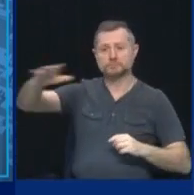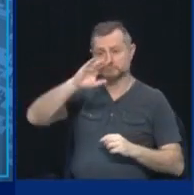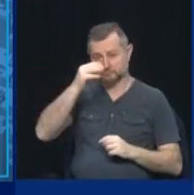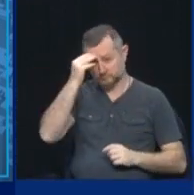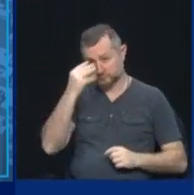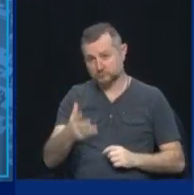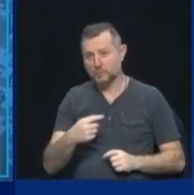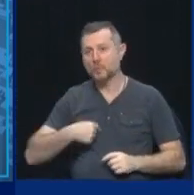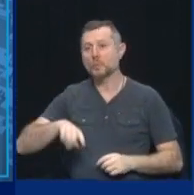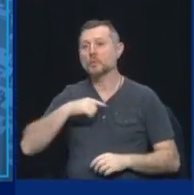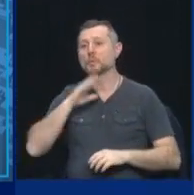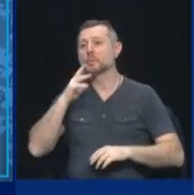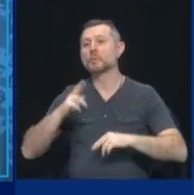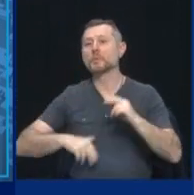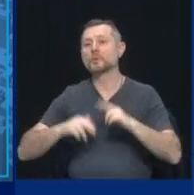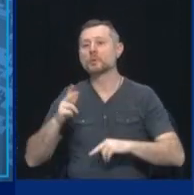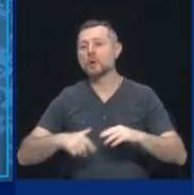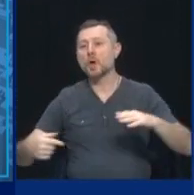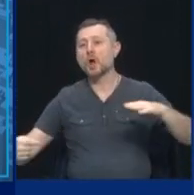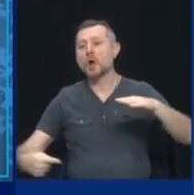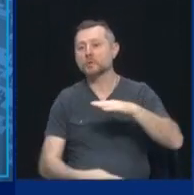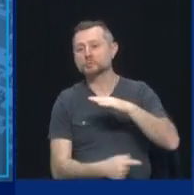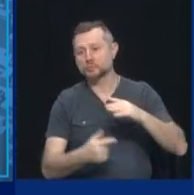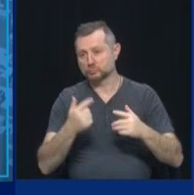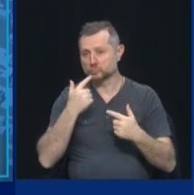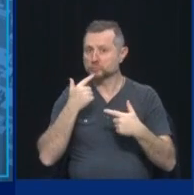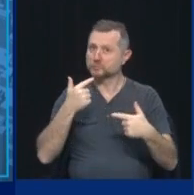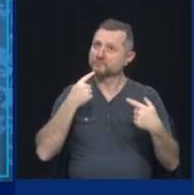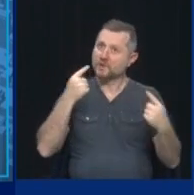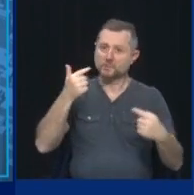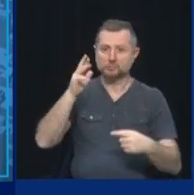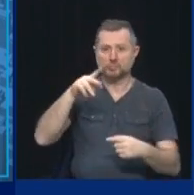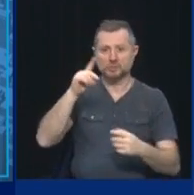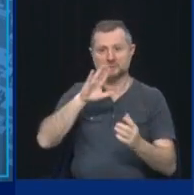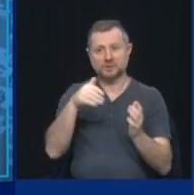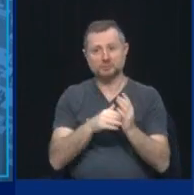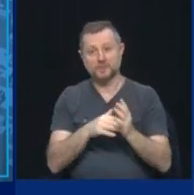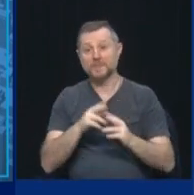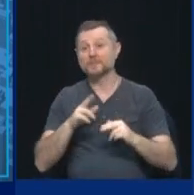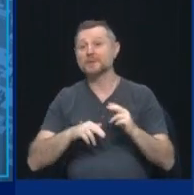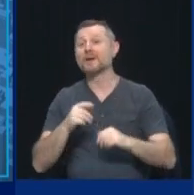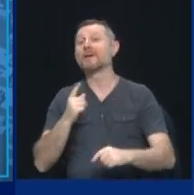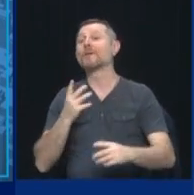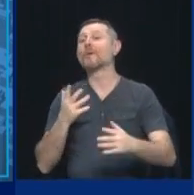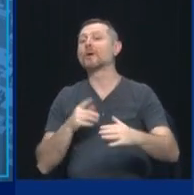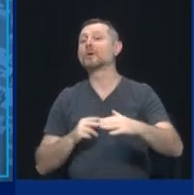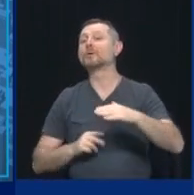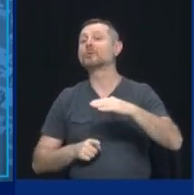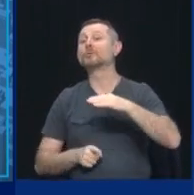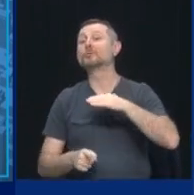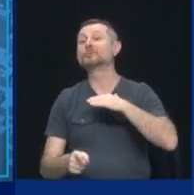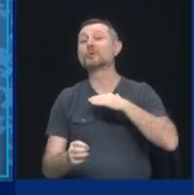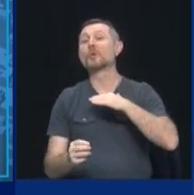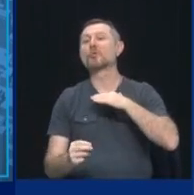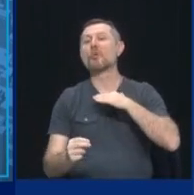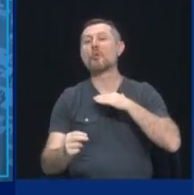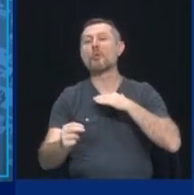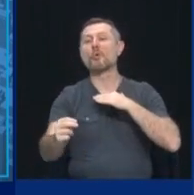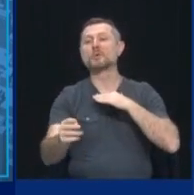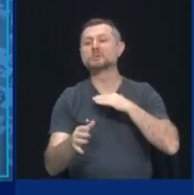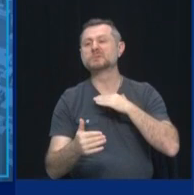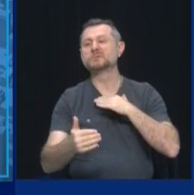Central, and then we're going to build north, seven, eight blocks